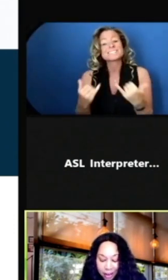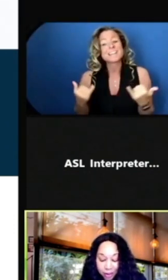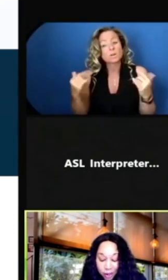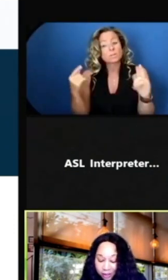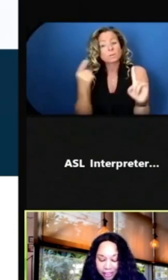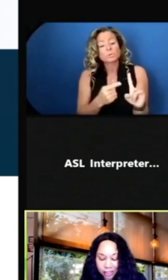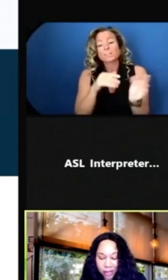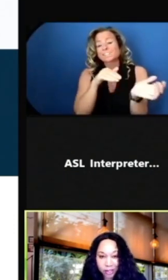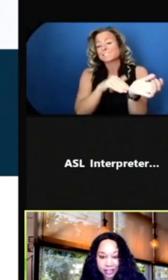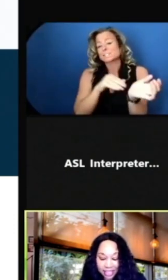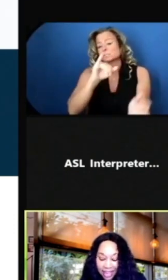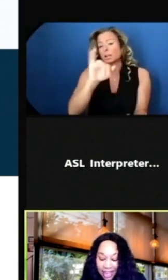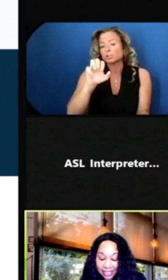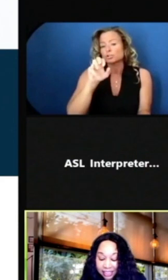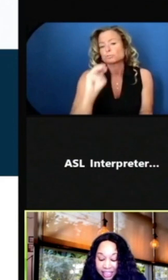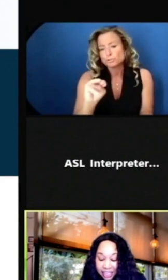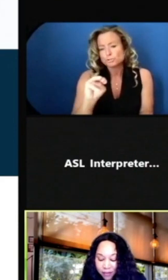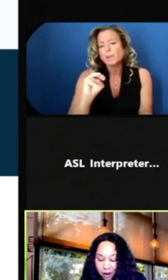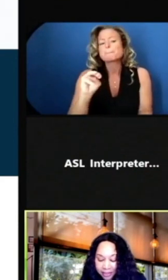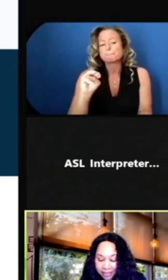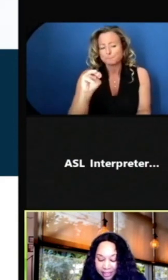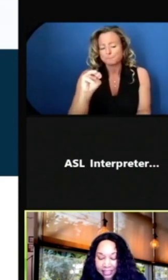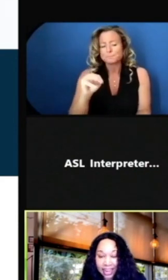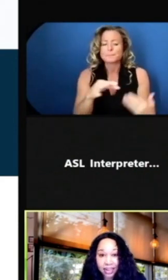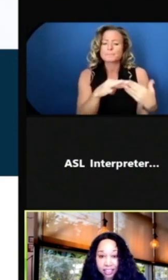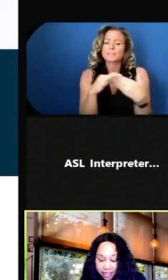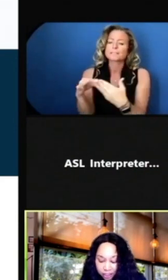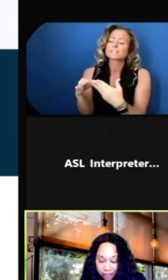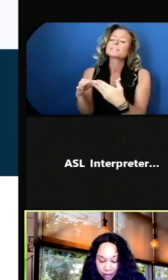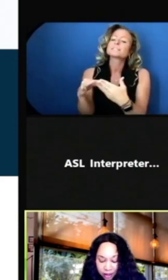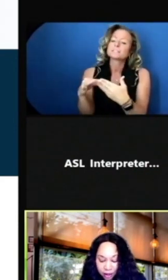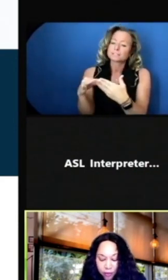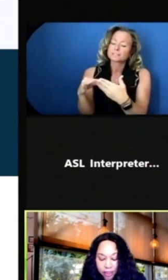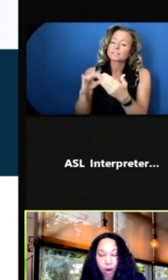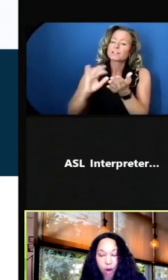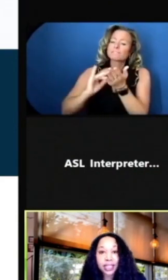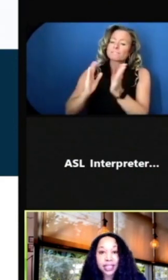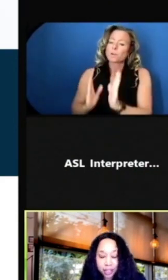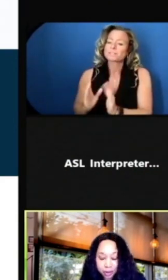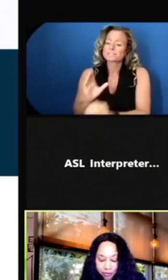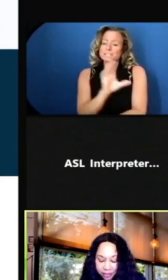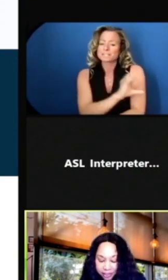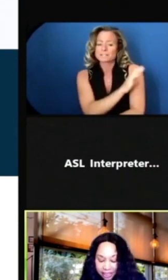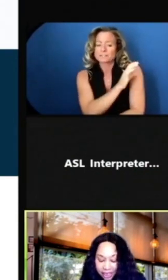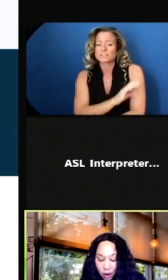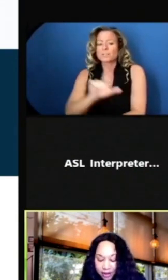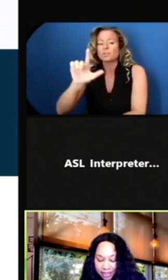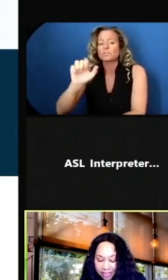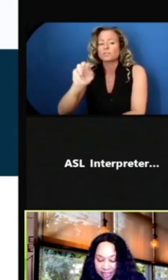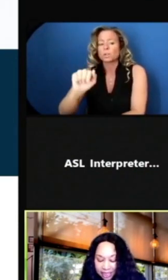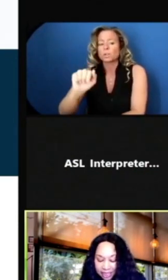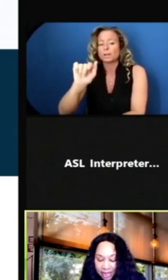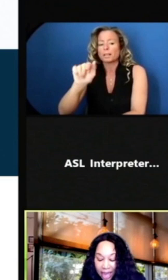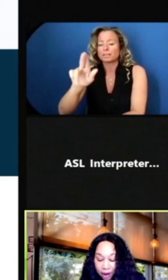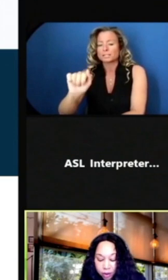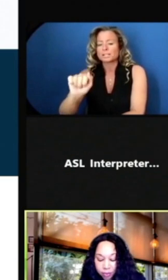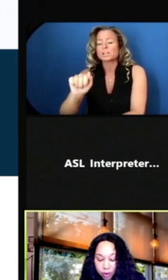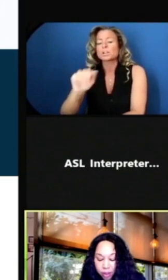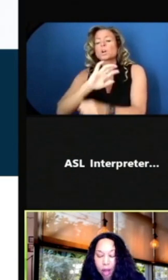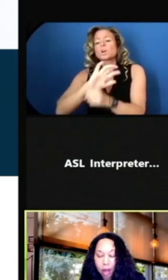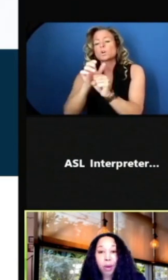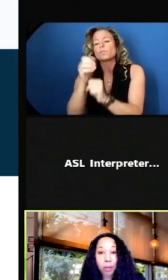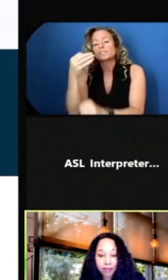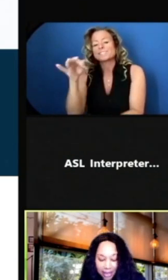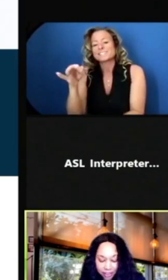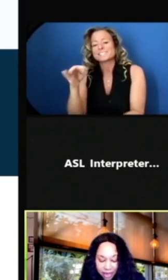Dr. Jam currently serves as the lead pharmacist and clinician for the Loma Linda University COVID-19